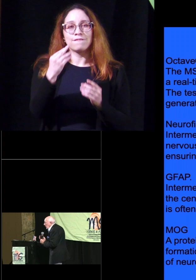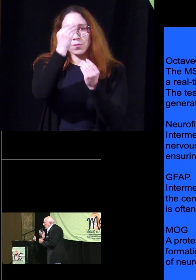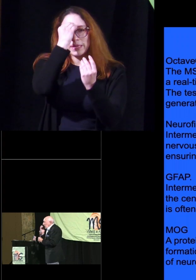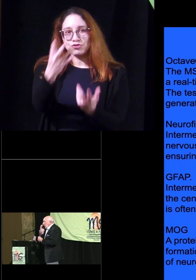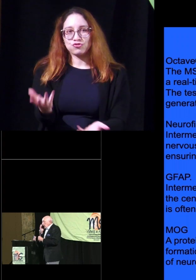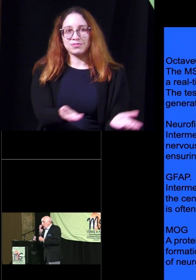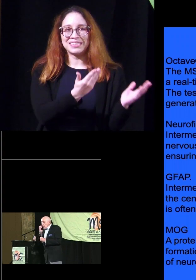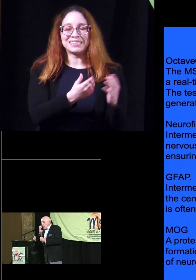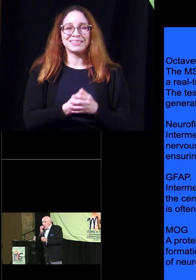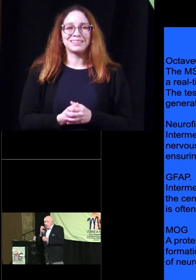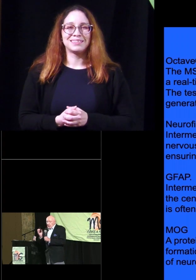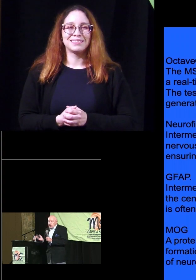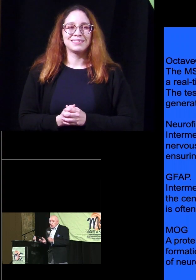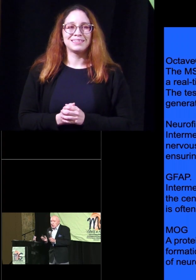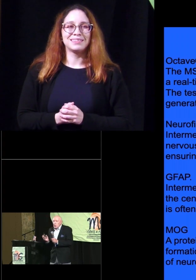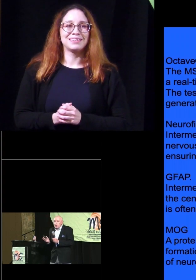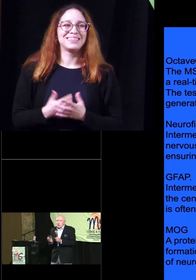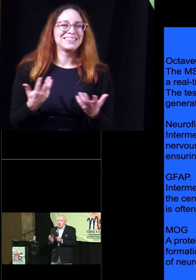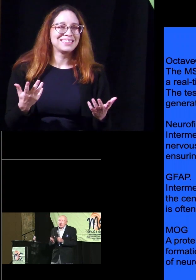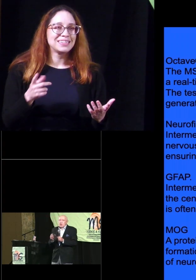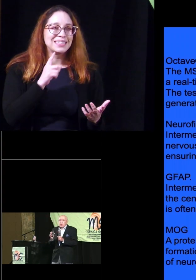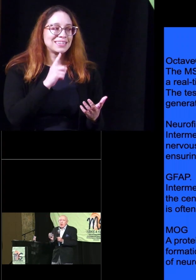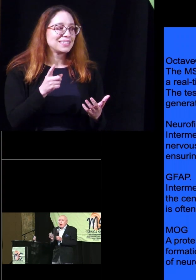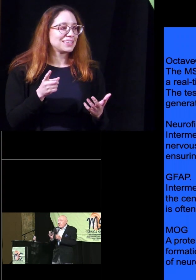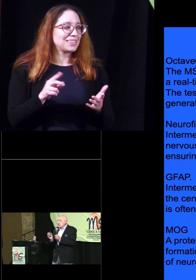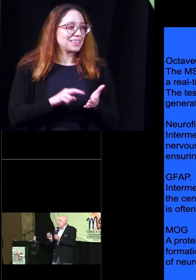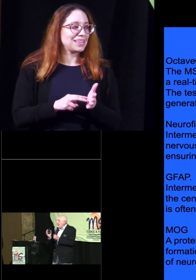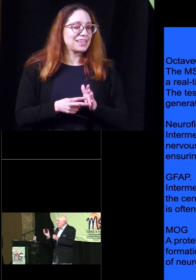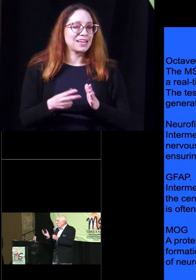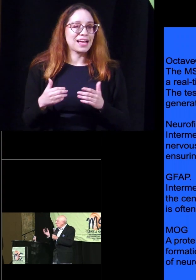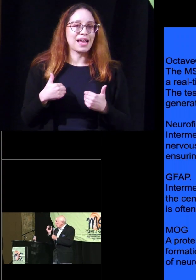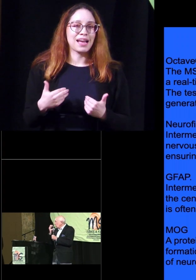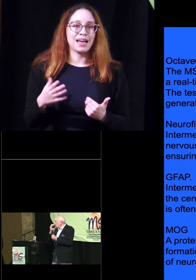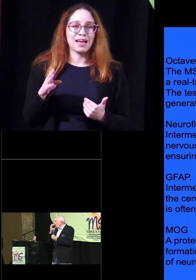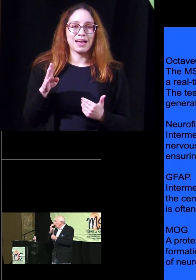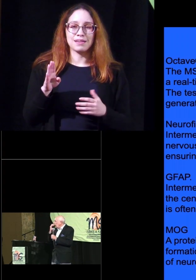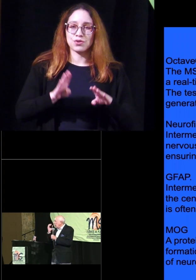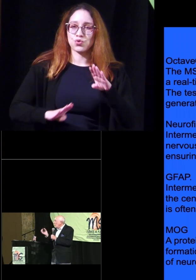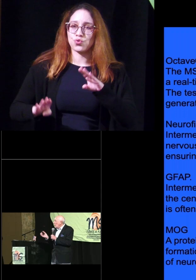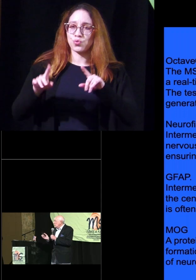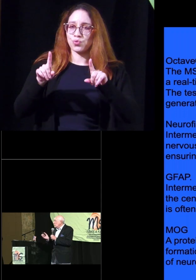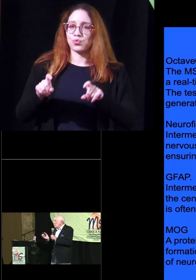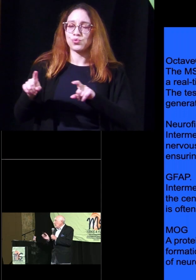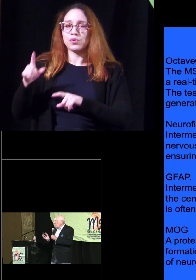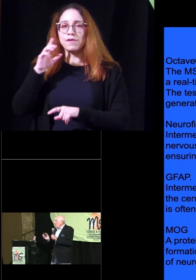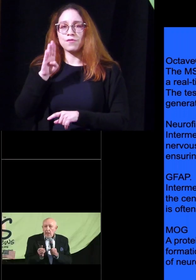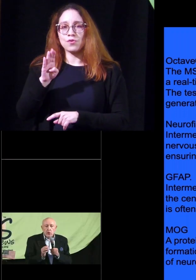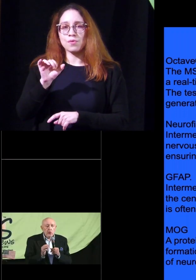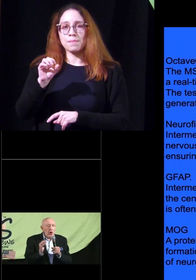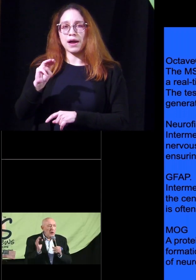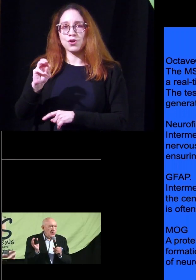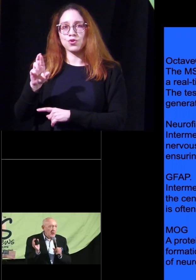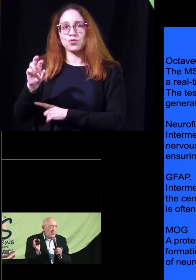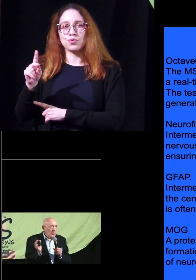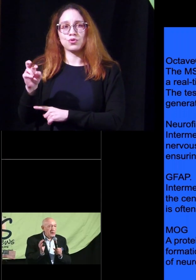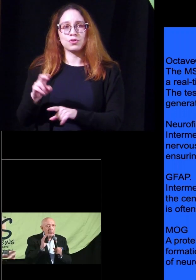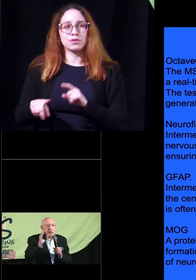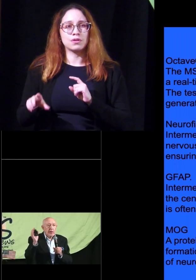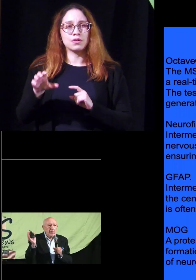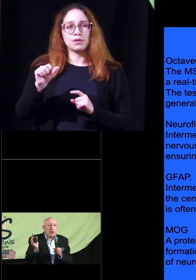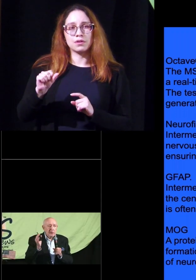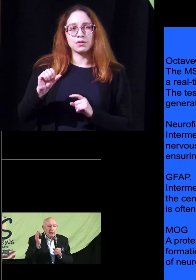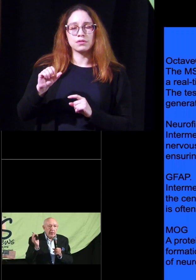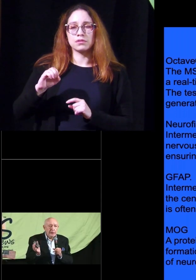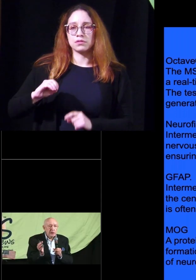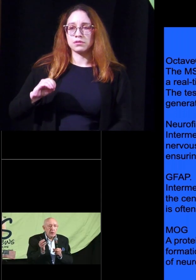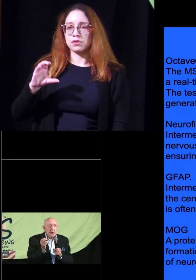information. And essentially what this says is that we now have this biological test for biomarkers, and it's called Octave. Octave